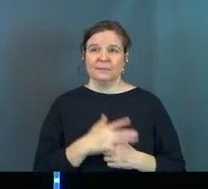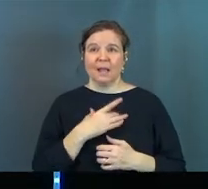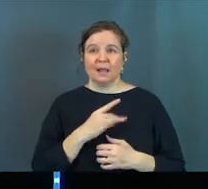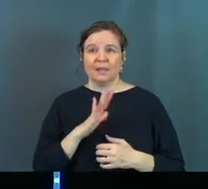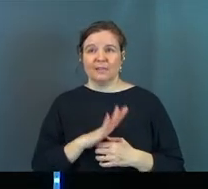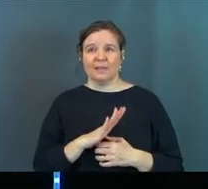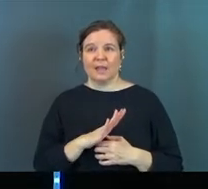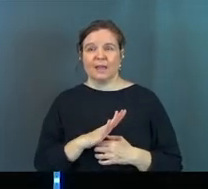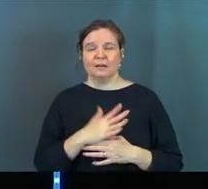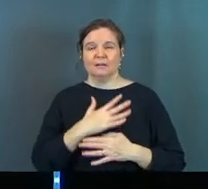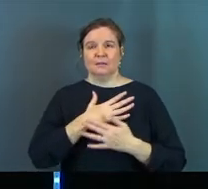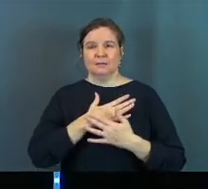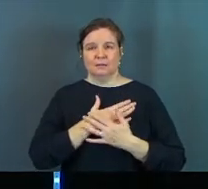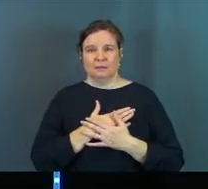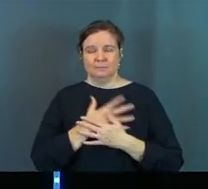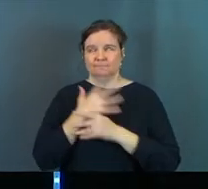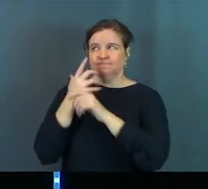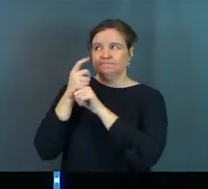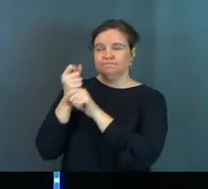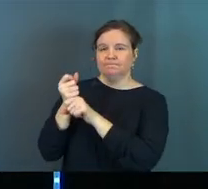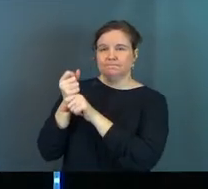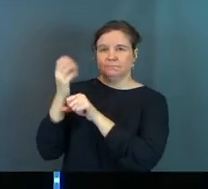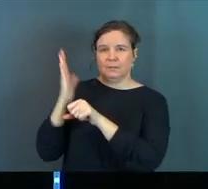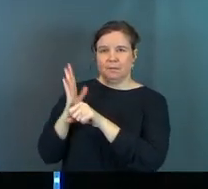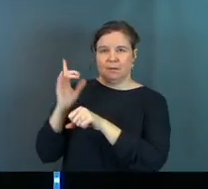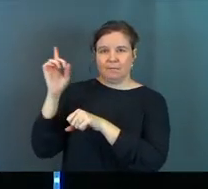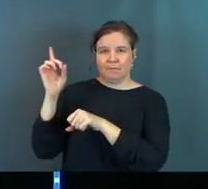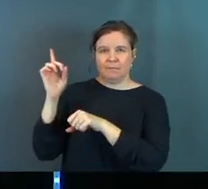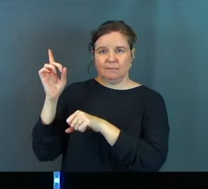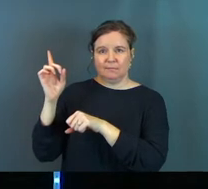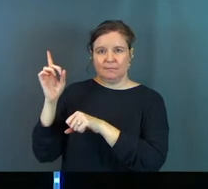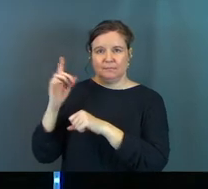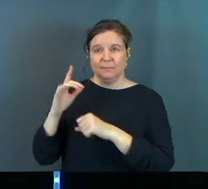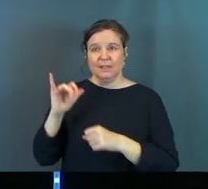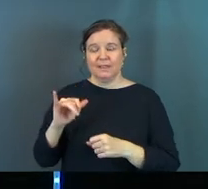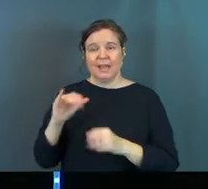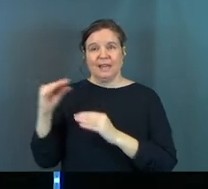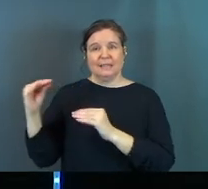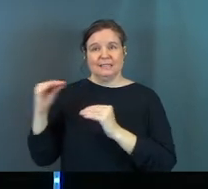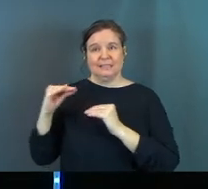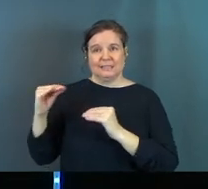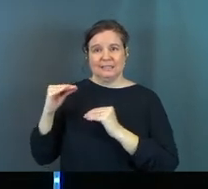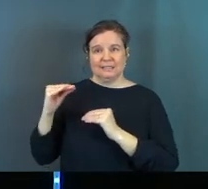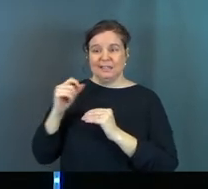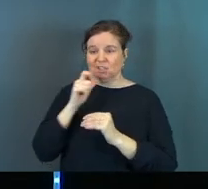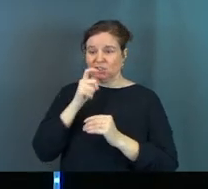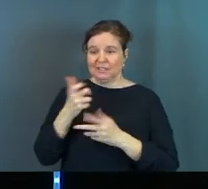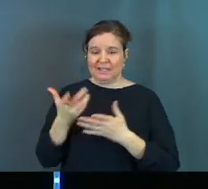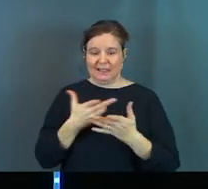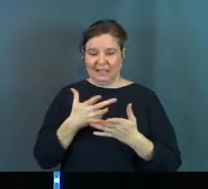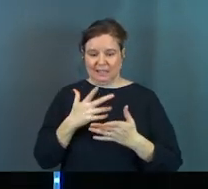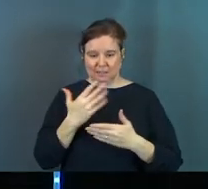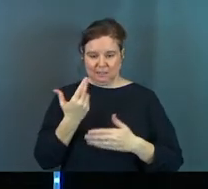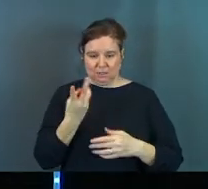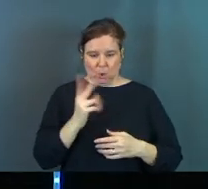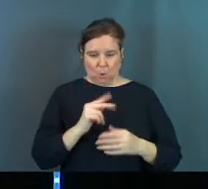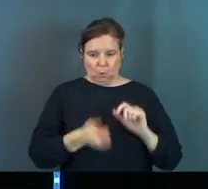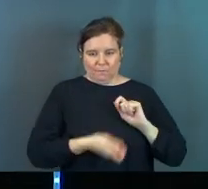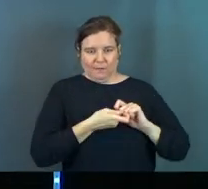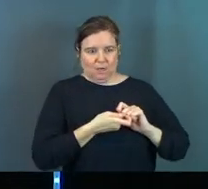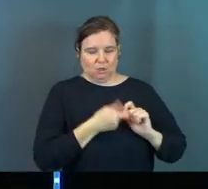I like that that restfulness, that trust in God, that teaching that he shouldn't take things into his own